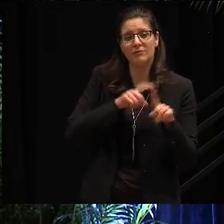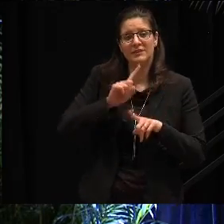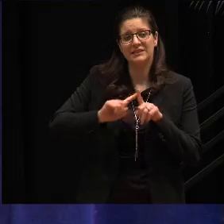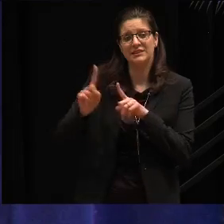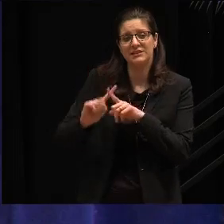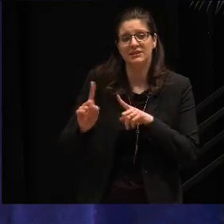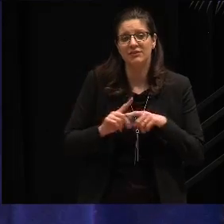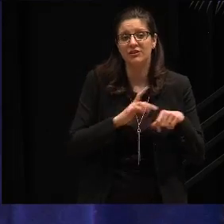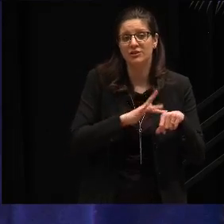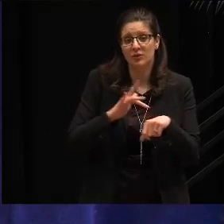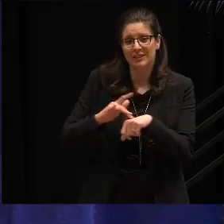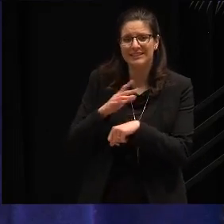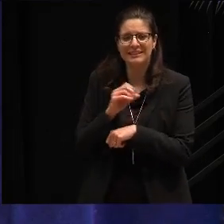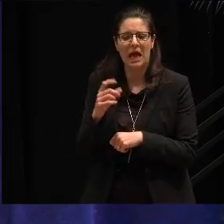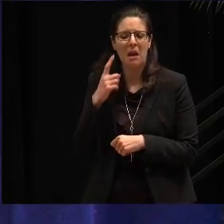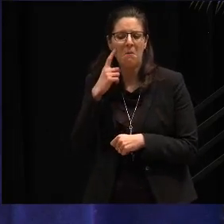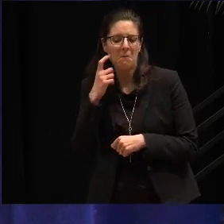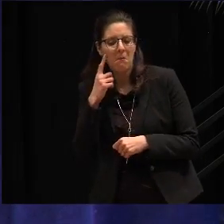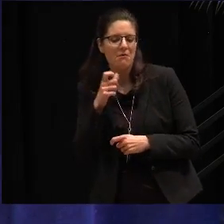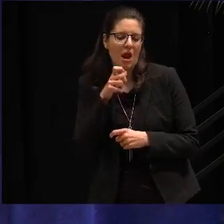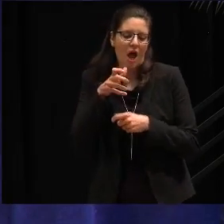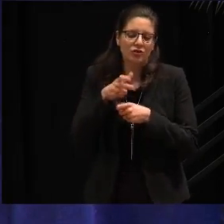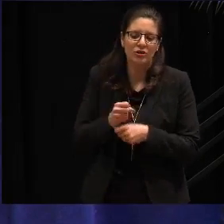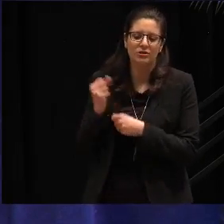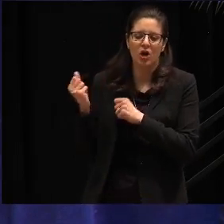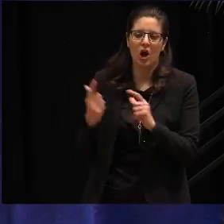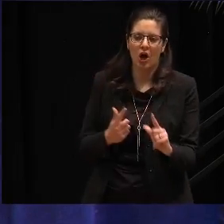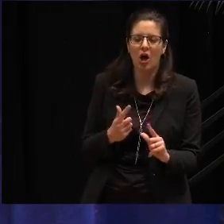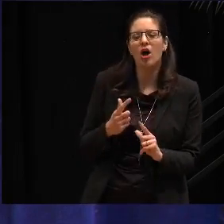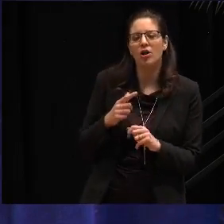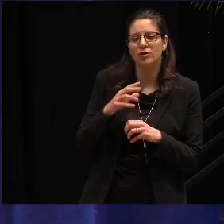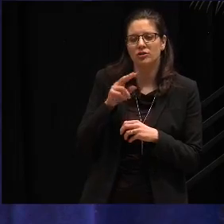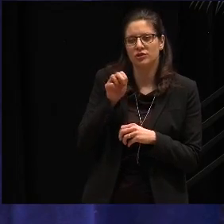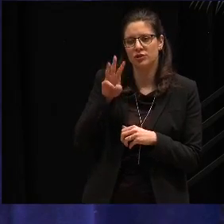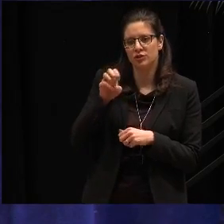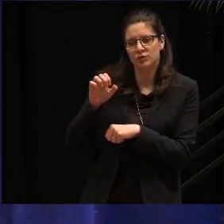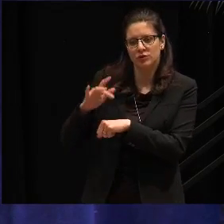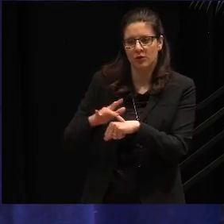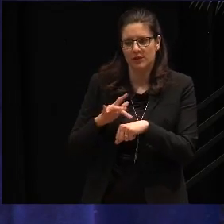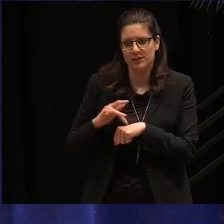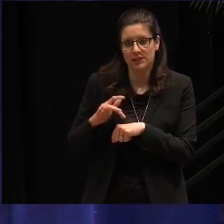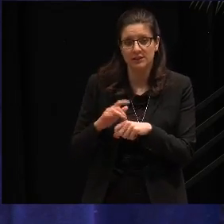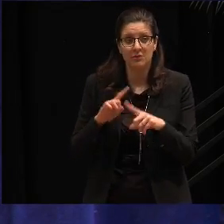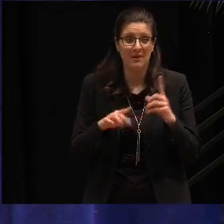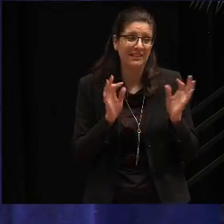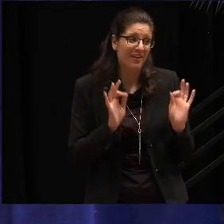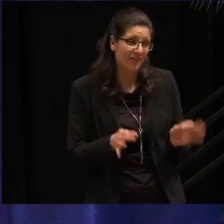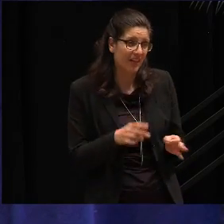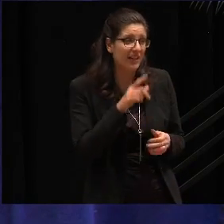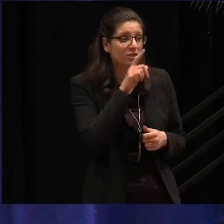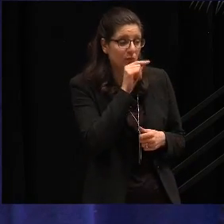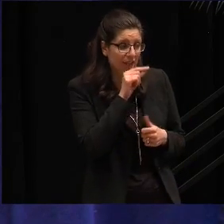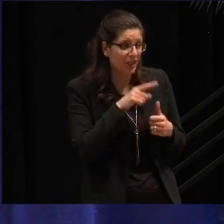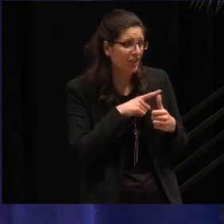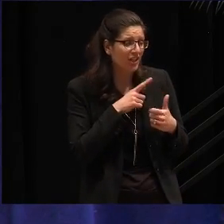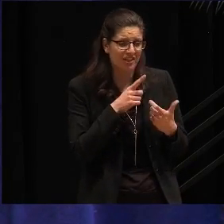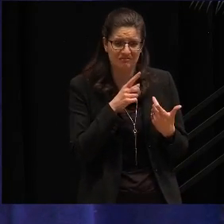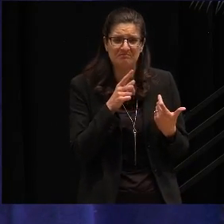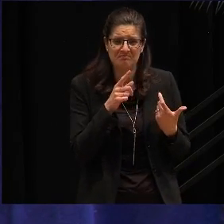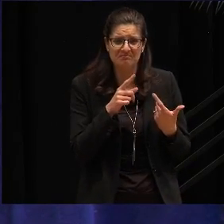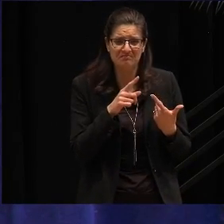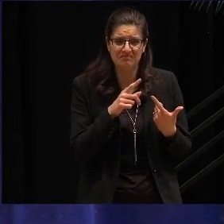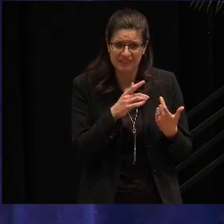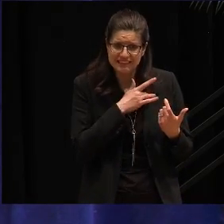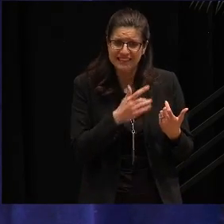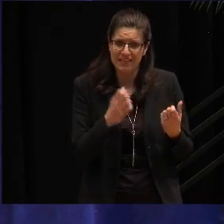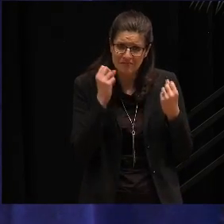and to be skeptical about the information they receive. But certainly, you know, Twitter, you can find any number of very